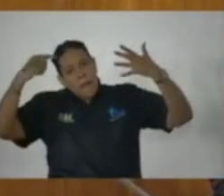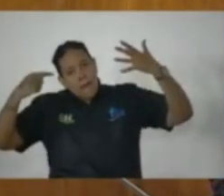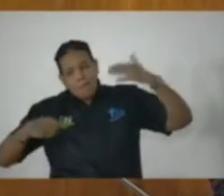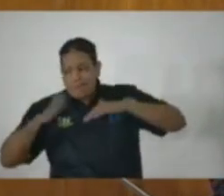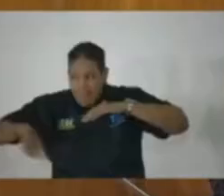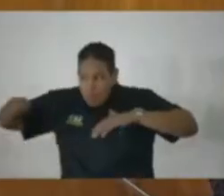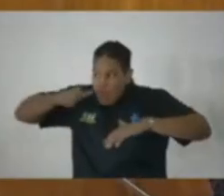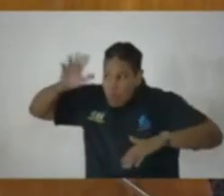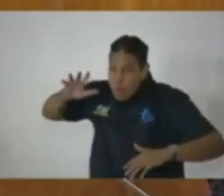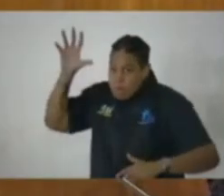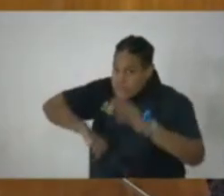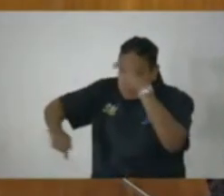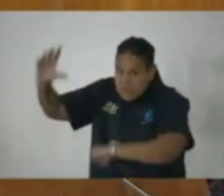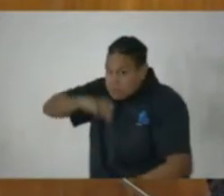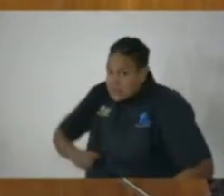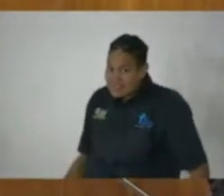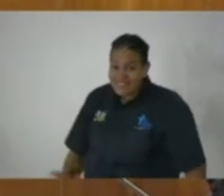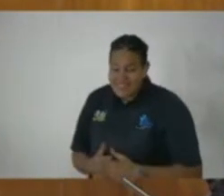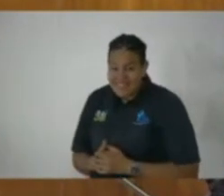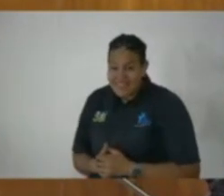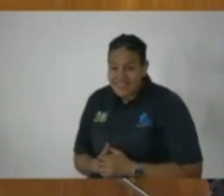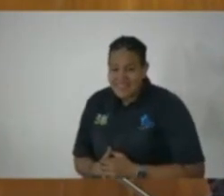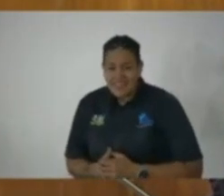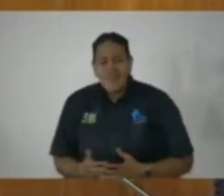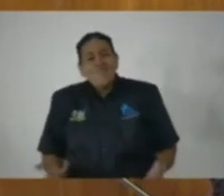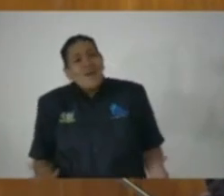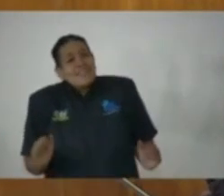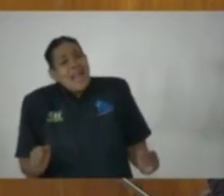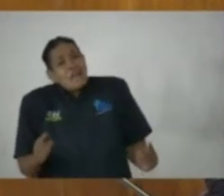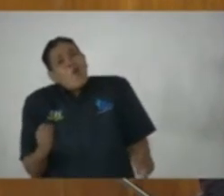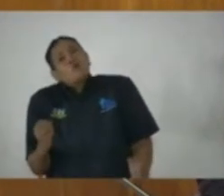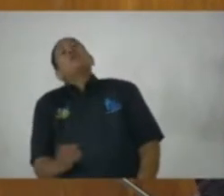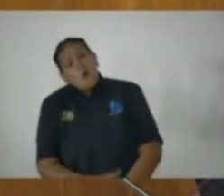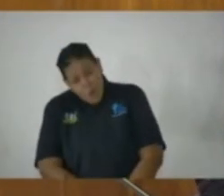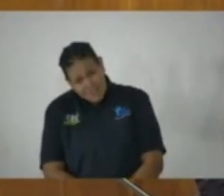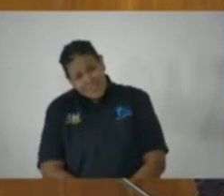who did not. What can go so? What can go so?